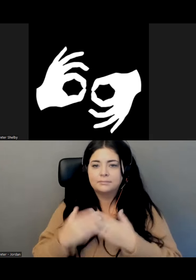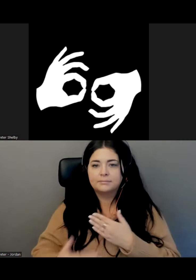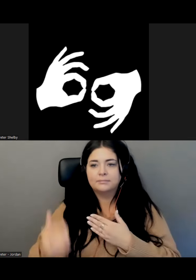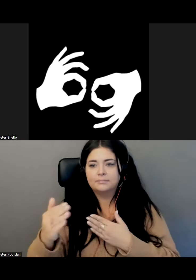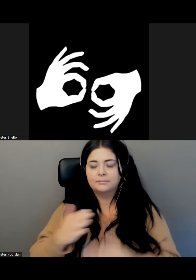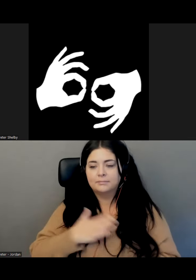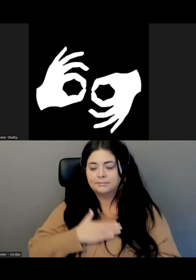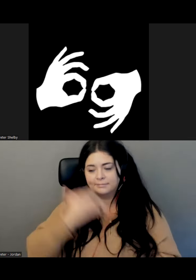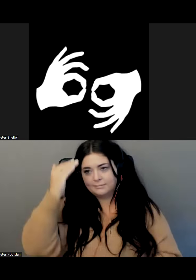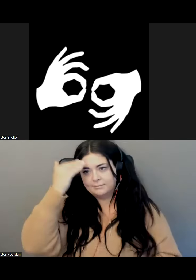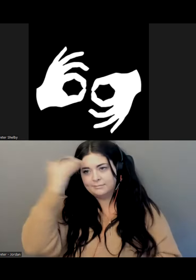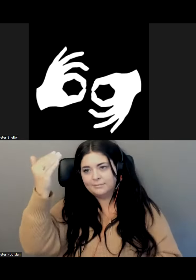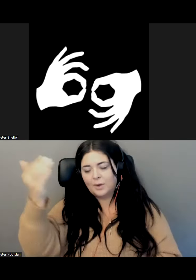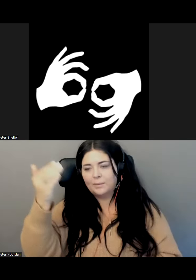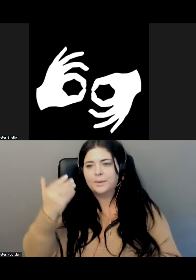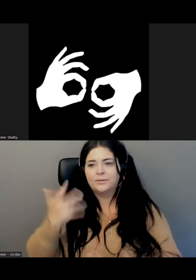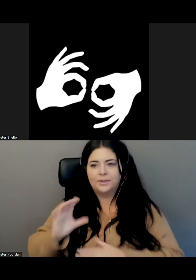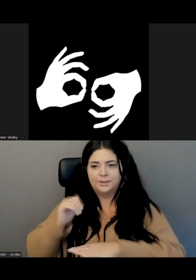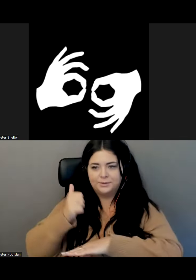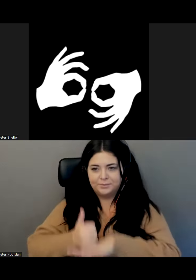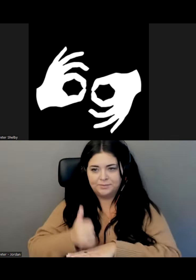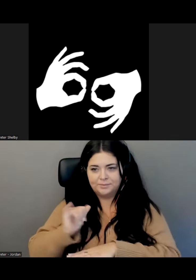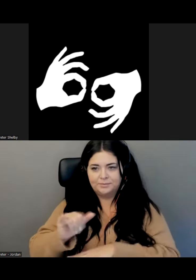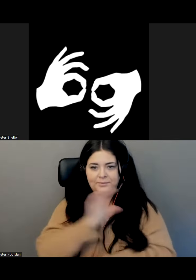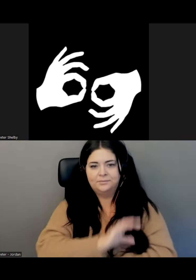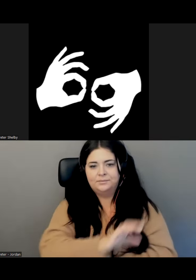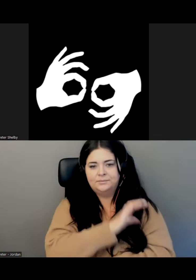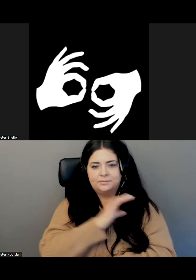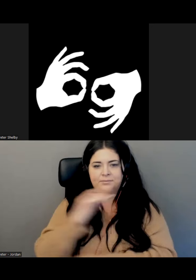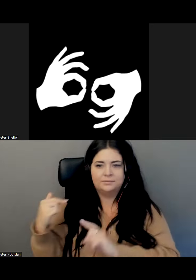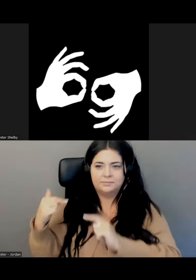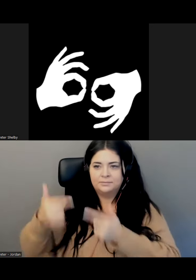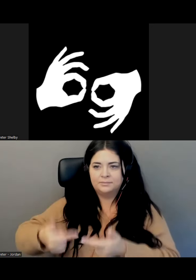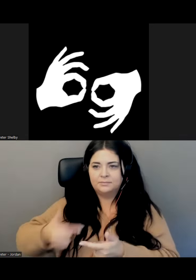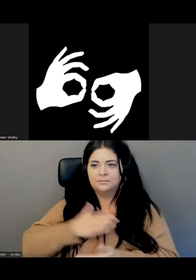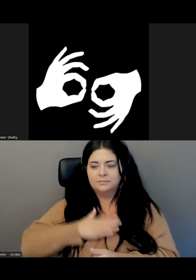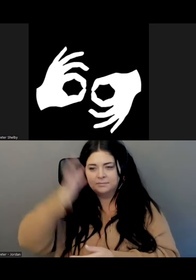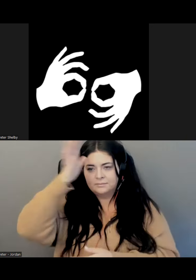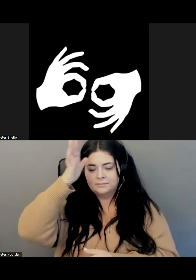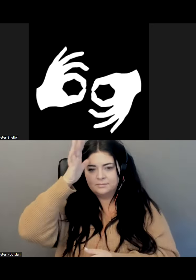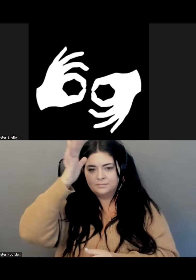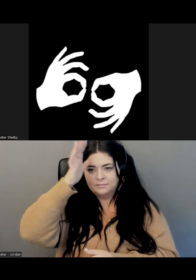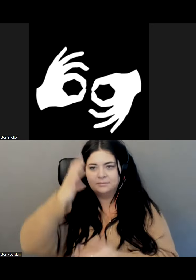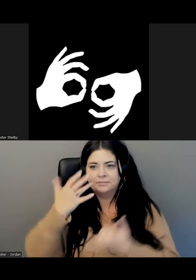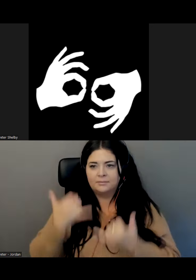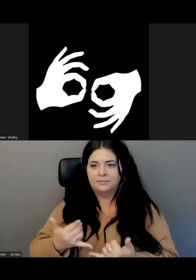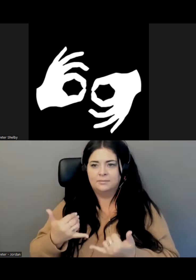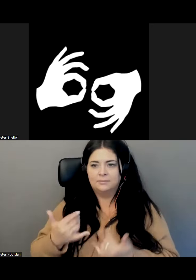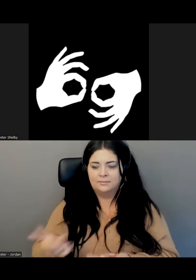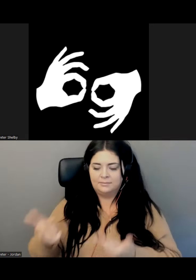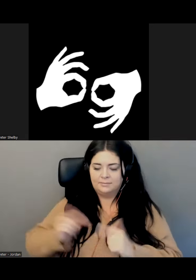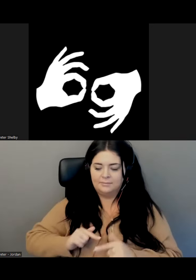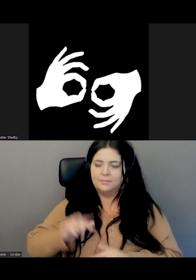my grandfather that started it then, and my father took it over later. And now I'm the